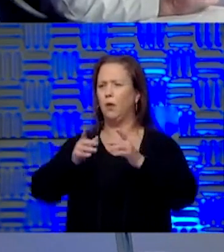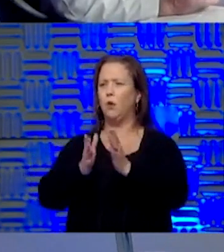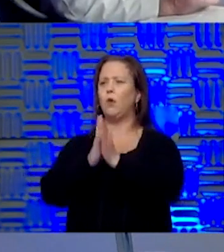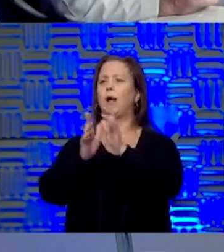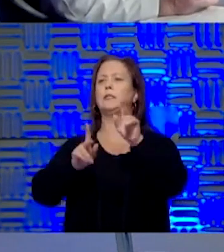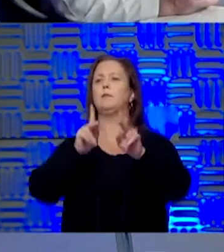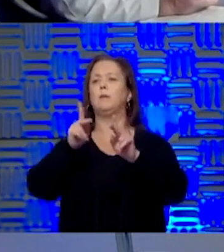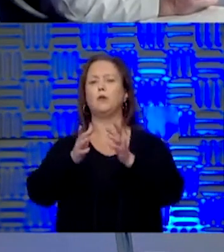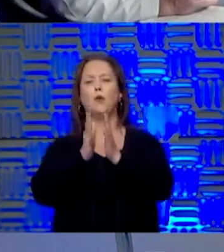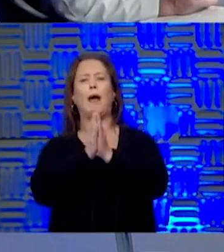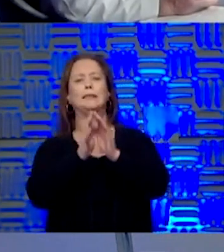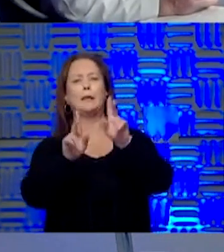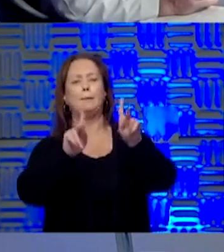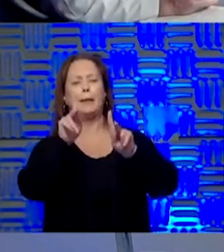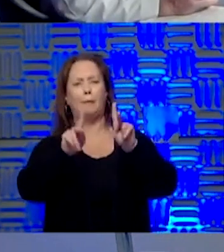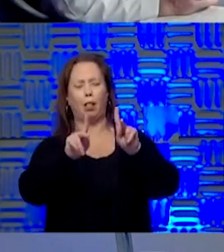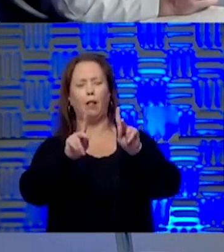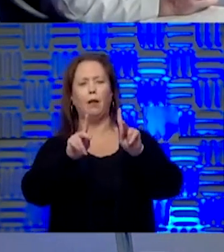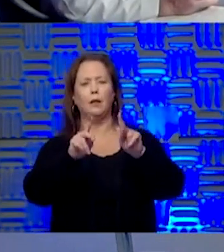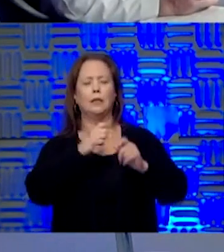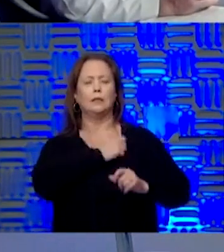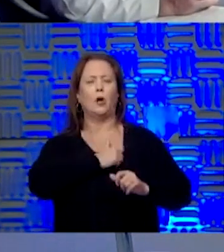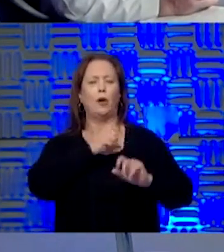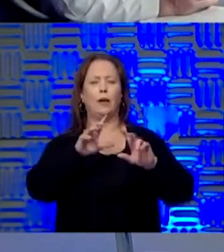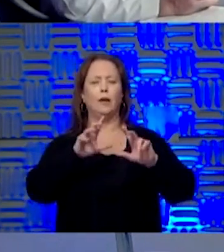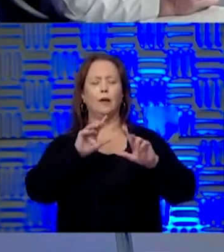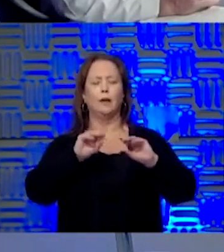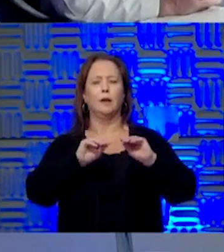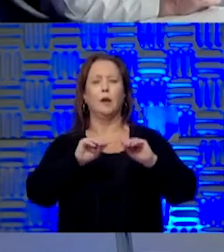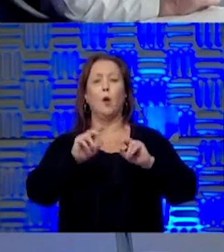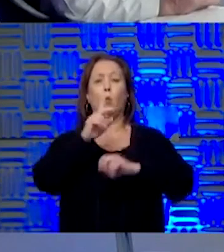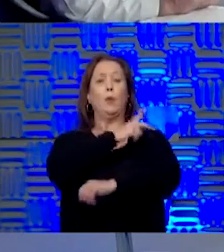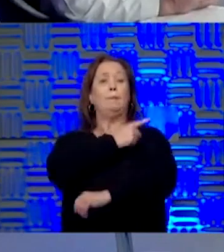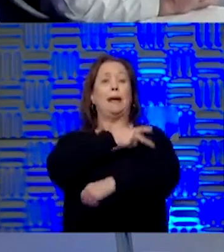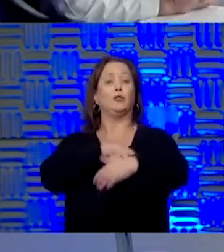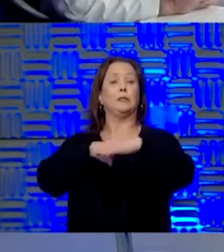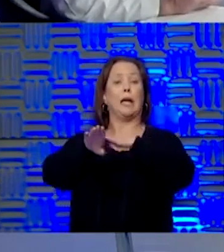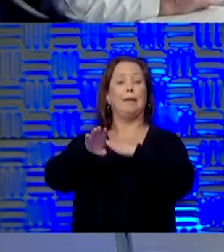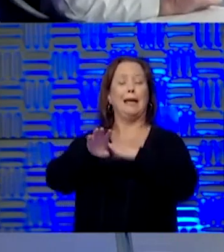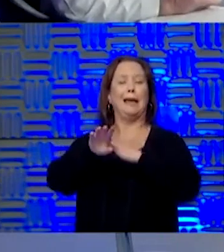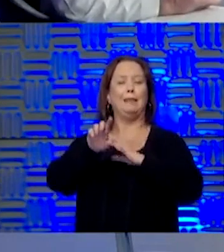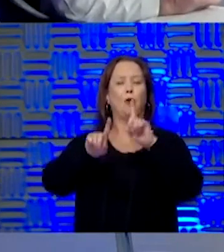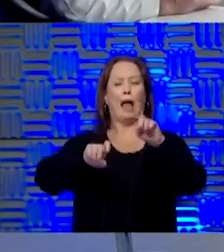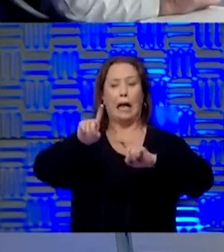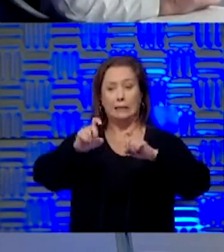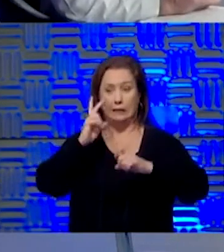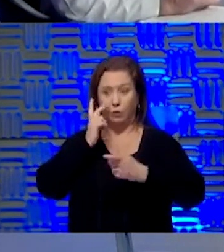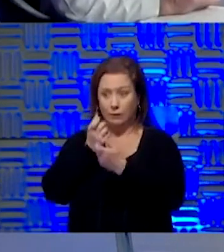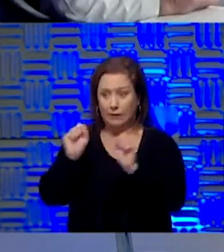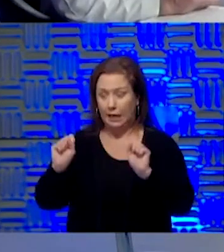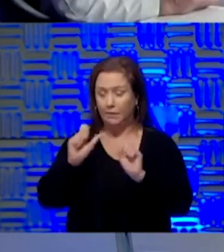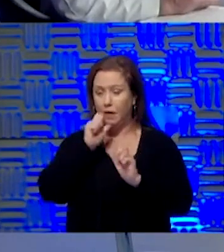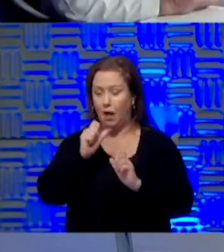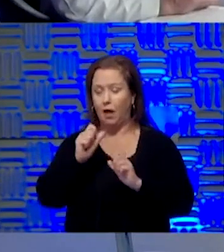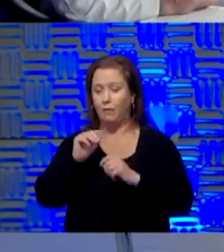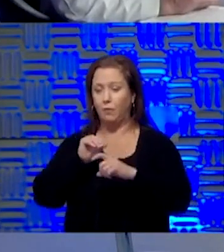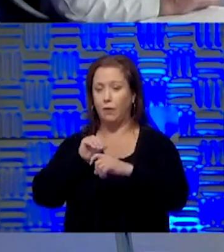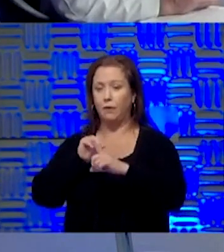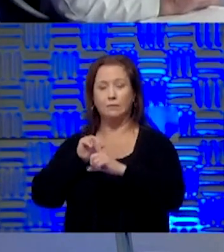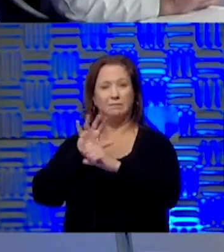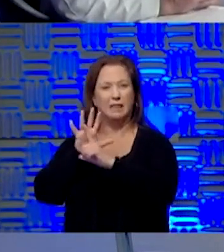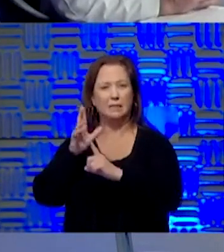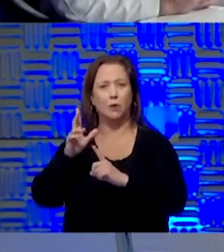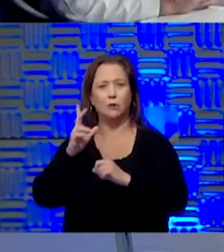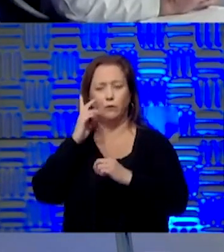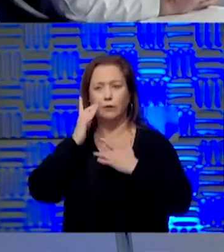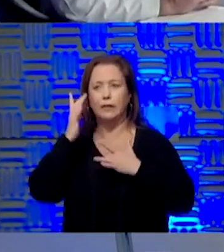people, when you talk about that's what I mean. Yeah. You mean when patients come in and they get a survey about whether they're safe or if they're sick or